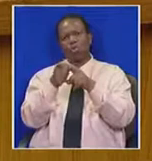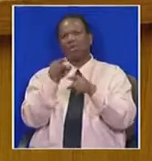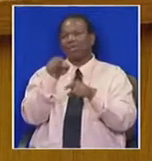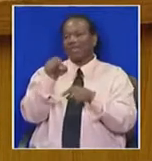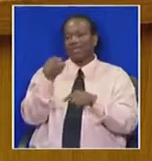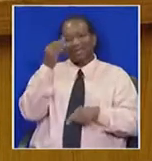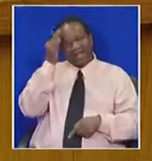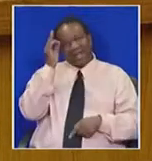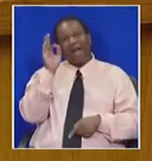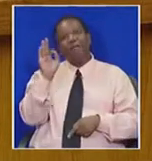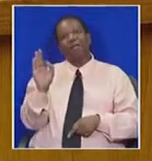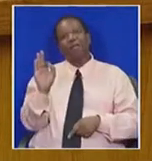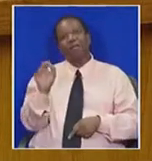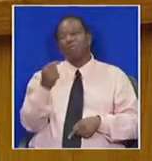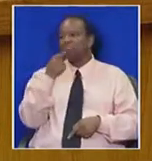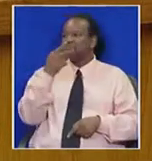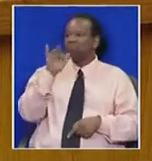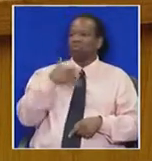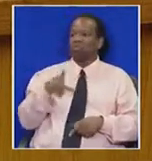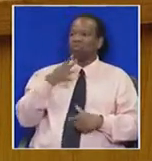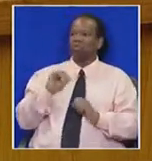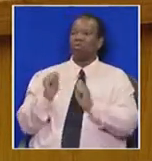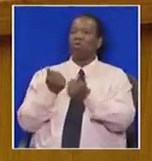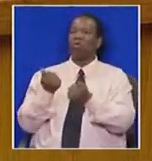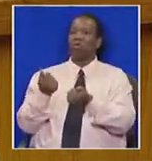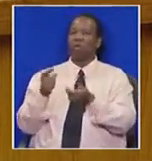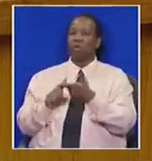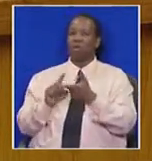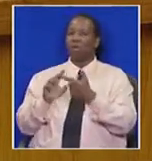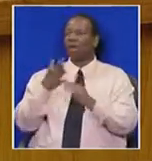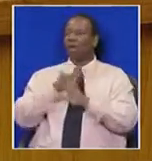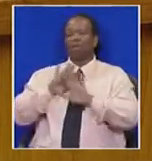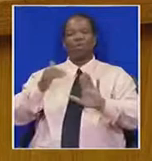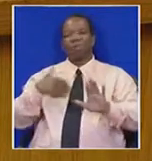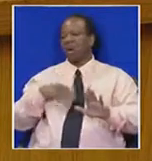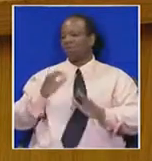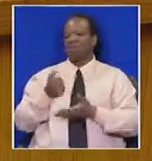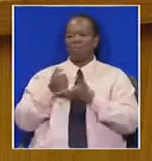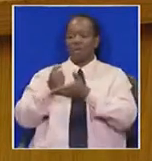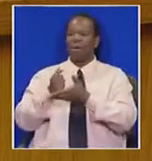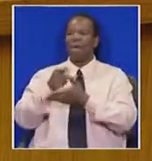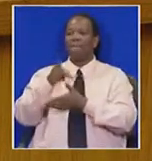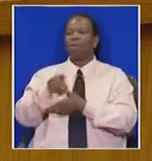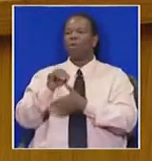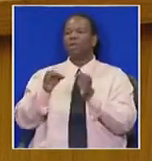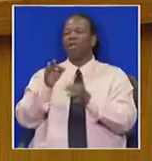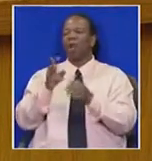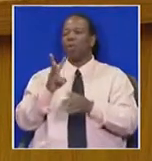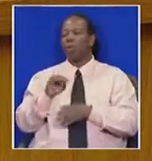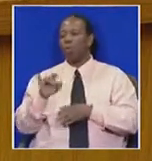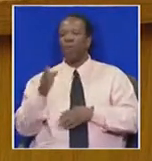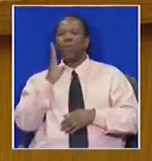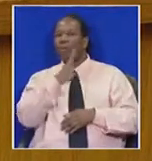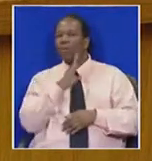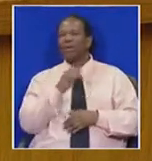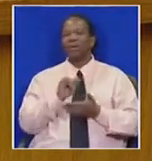government that abdicates its responsibility, a government that lacks political will. It's a government that positions